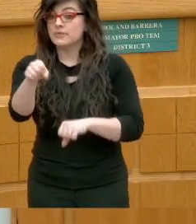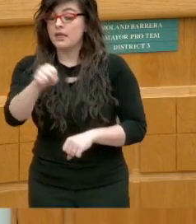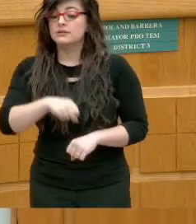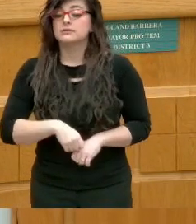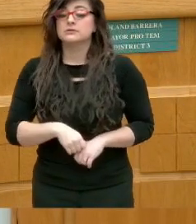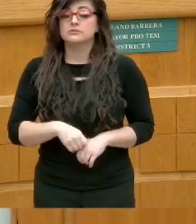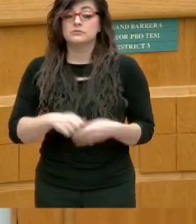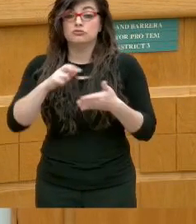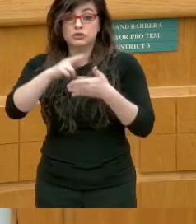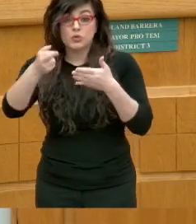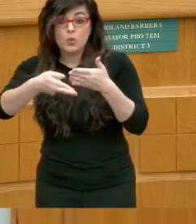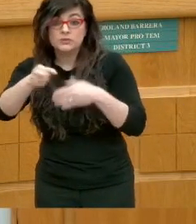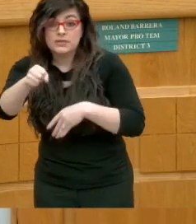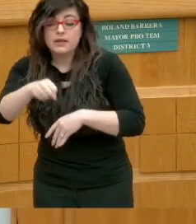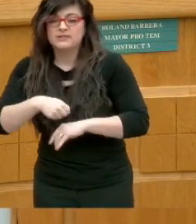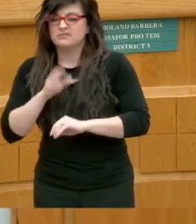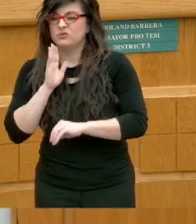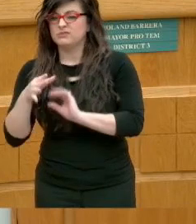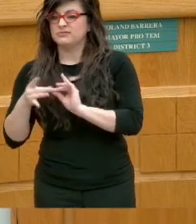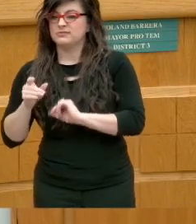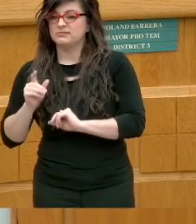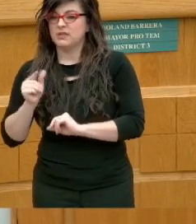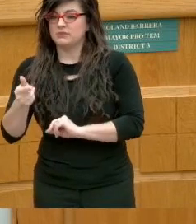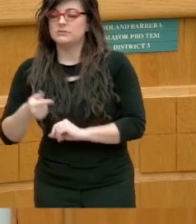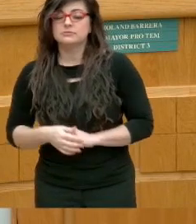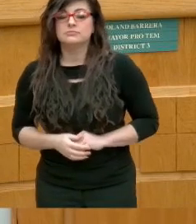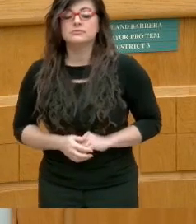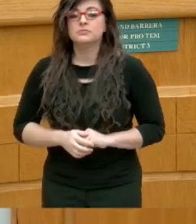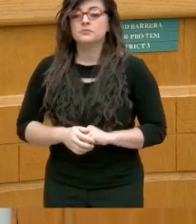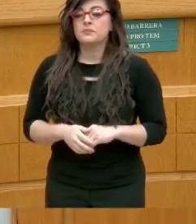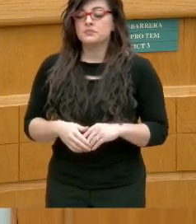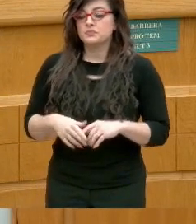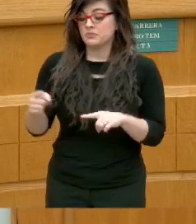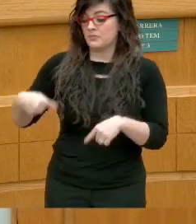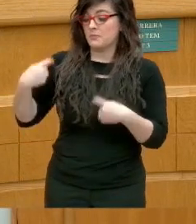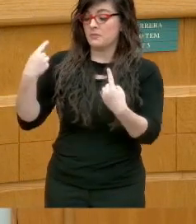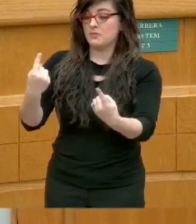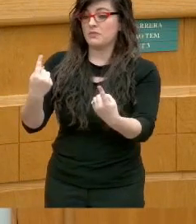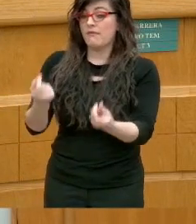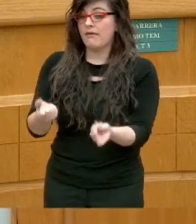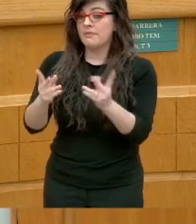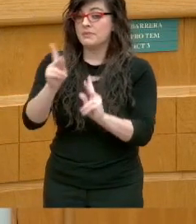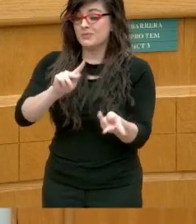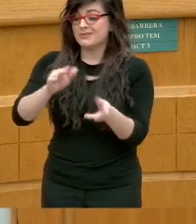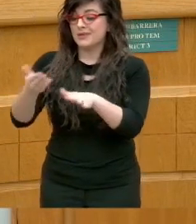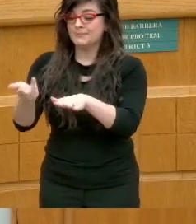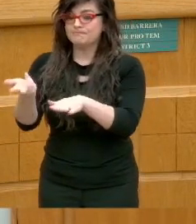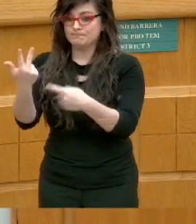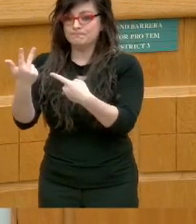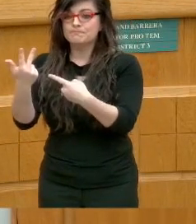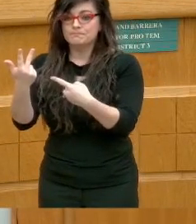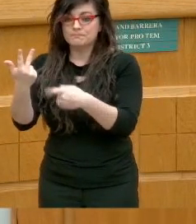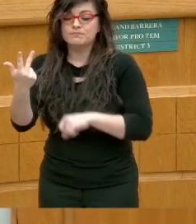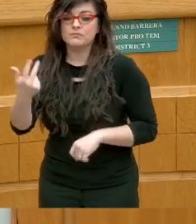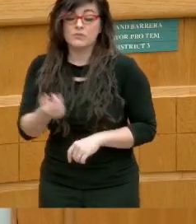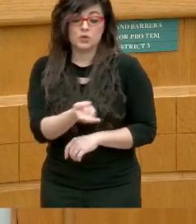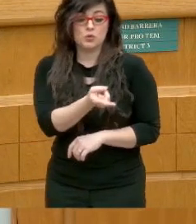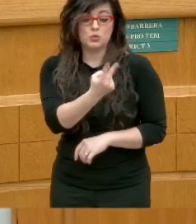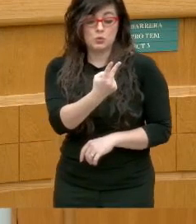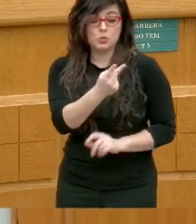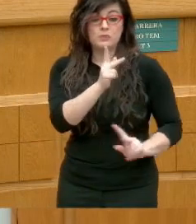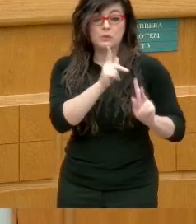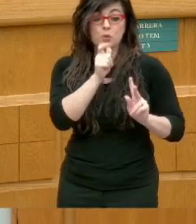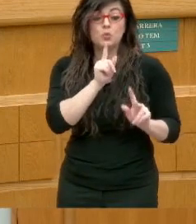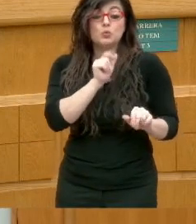get to the testing in a little bit. To date, we've had 3 deaths in Nueces County. 2 are from persons that were actually